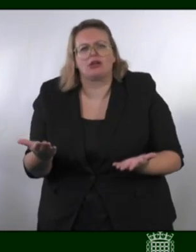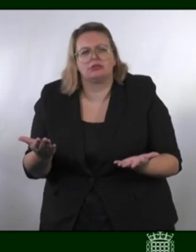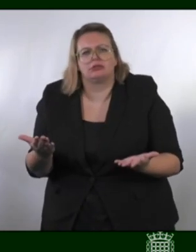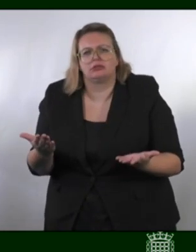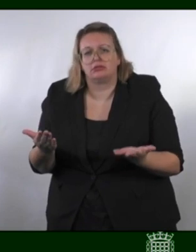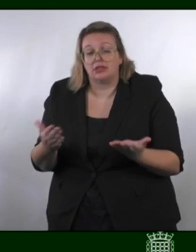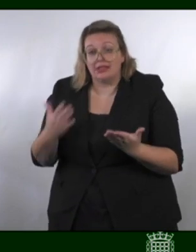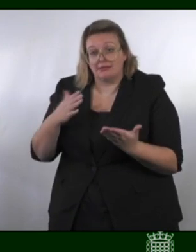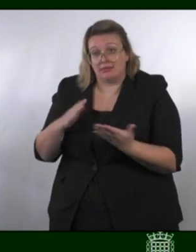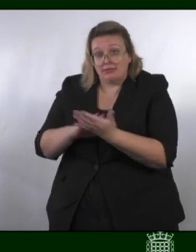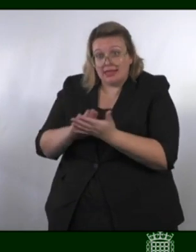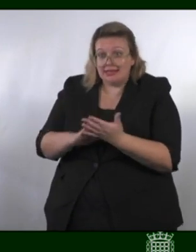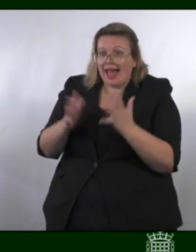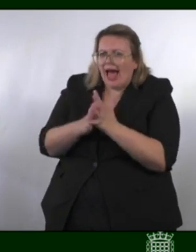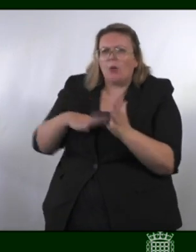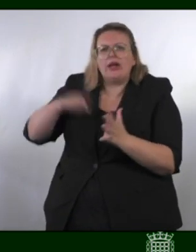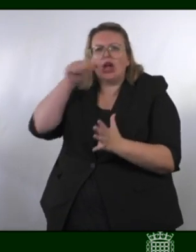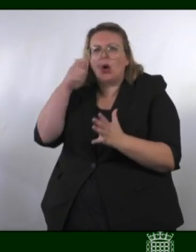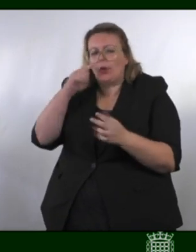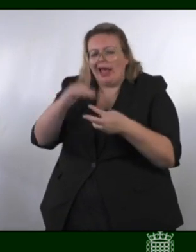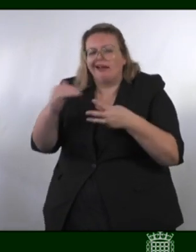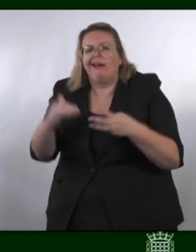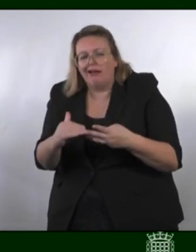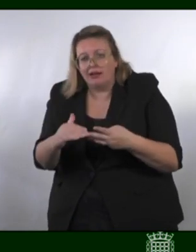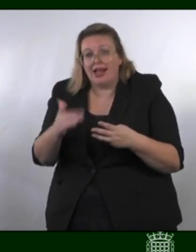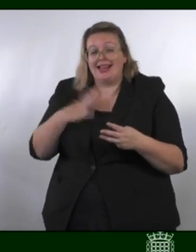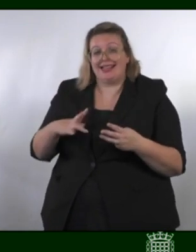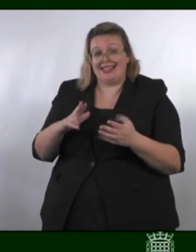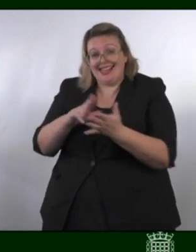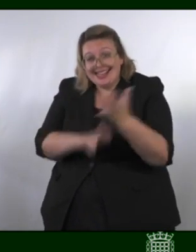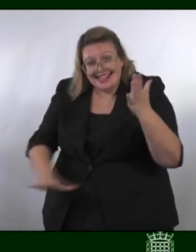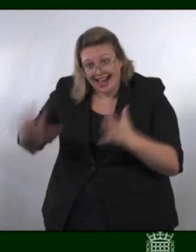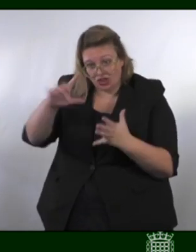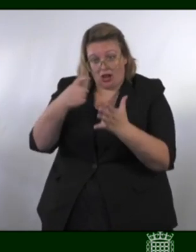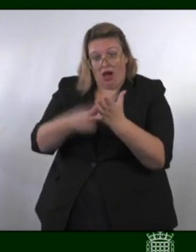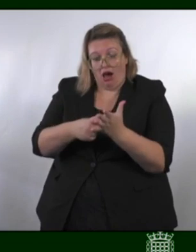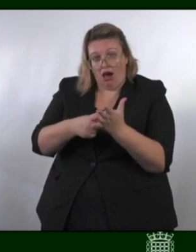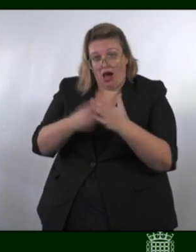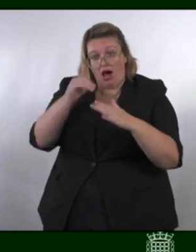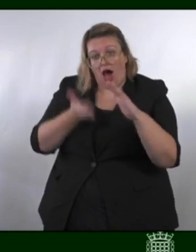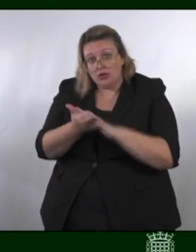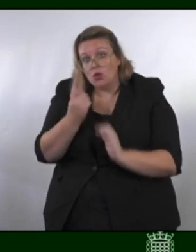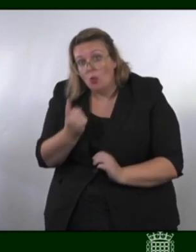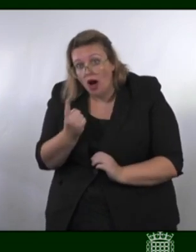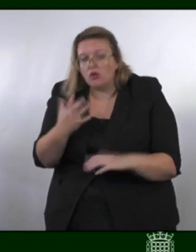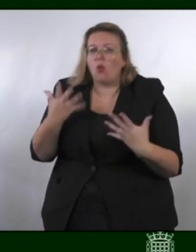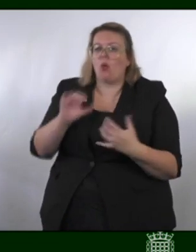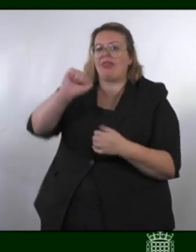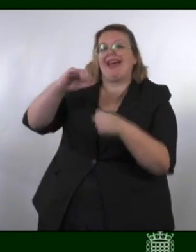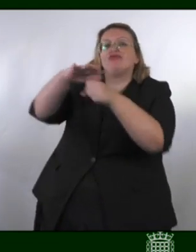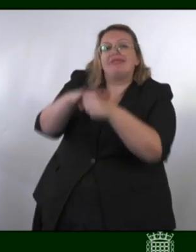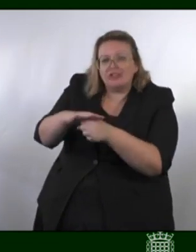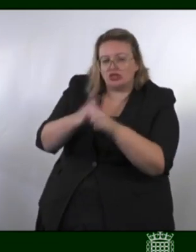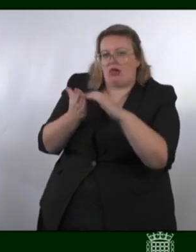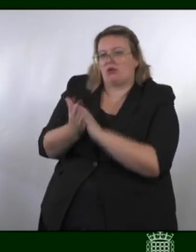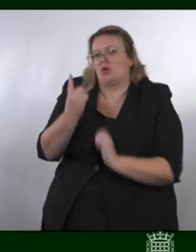Minister suggested last week, or just the regional R number? Or, if in an area like Doncaster, and I see the Deputy